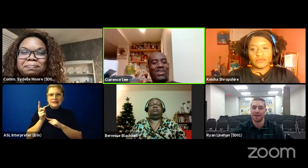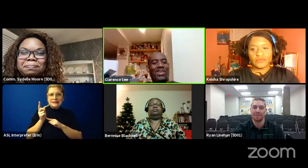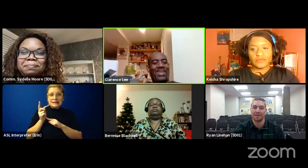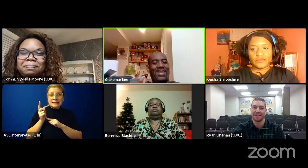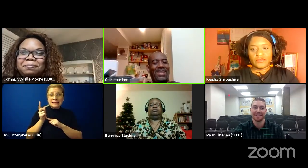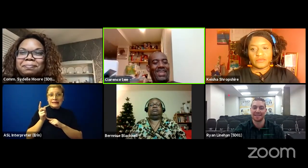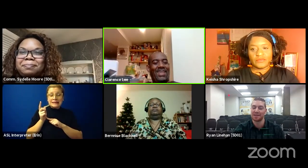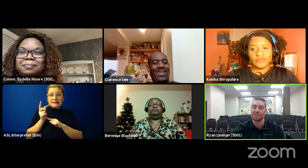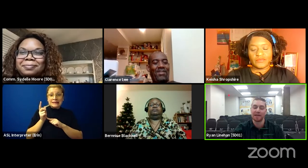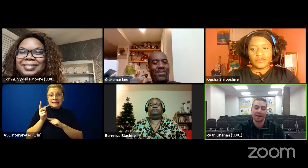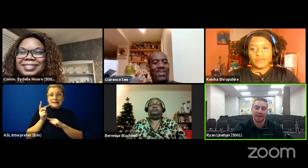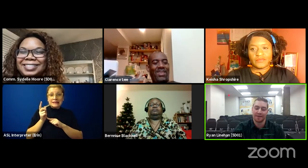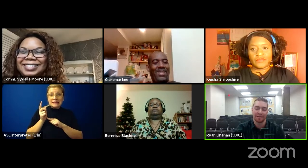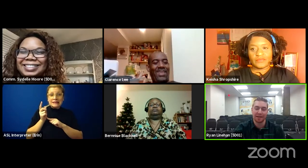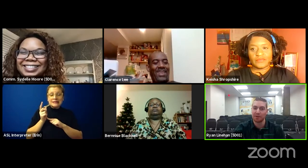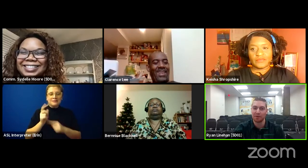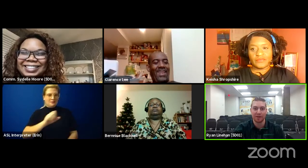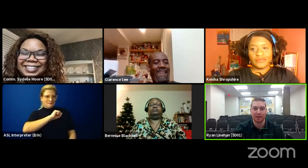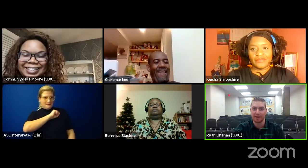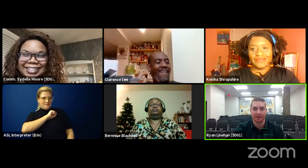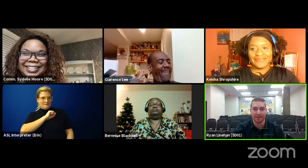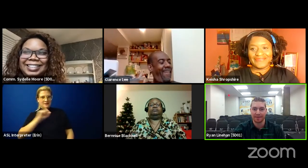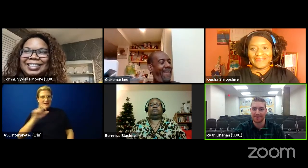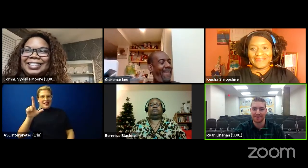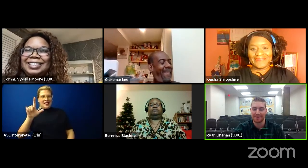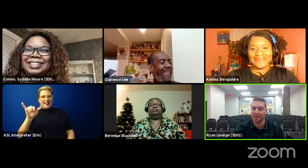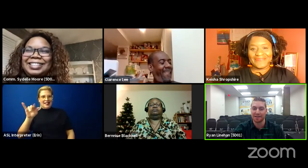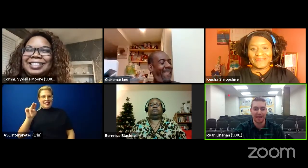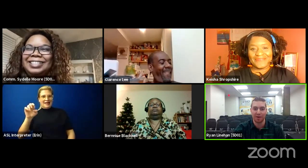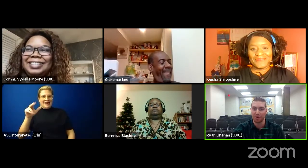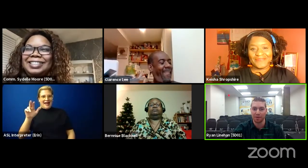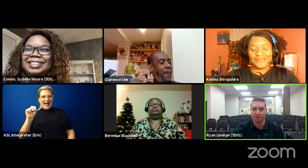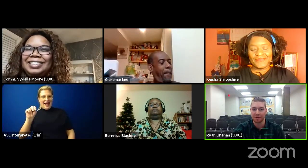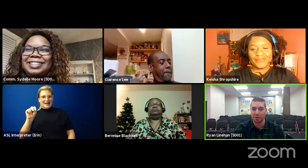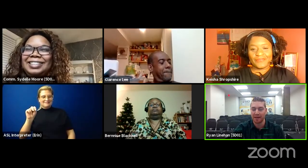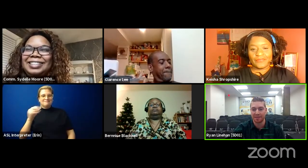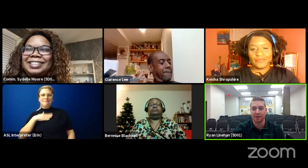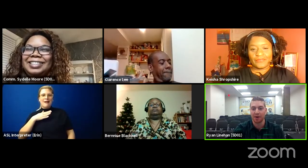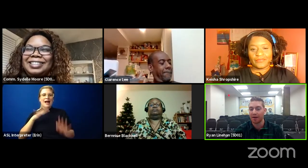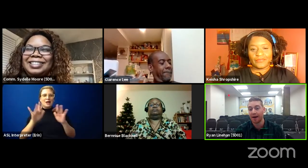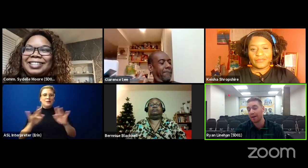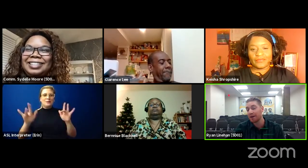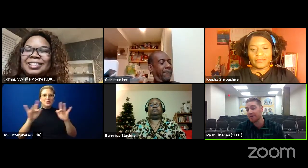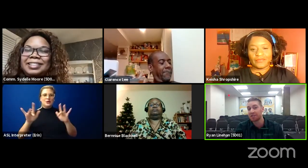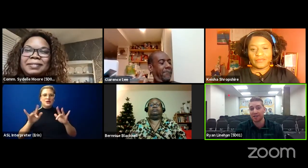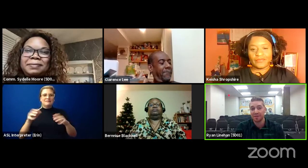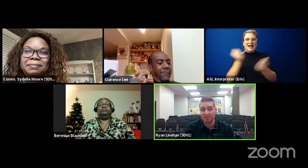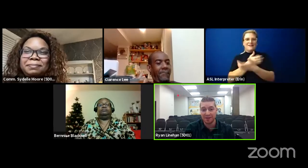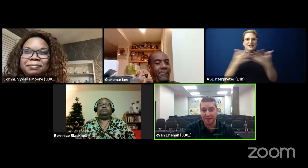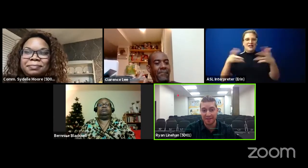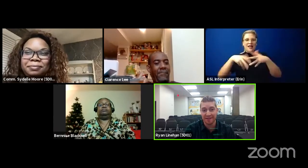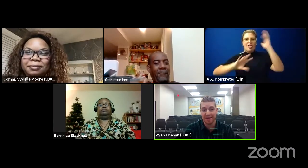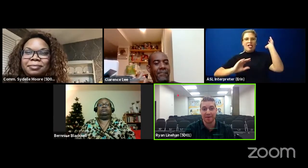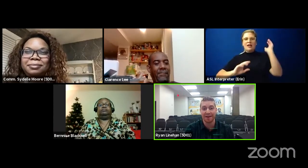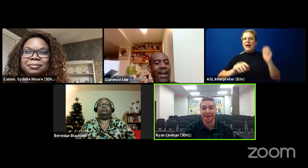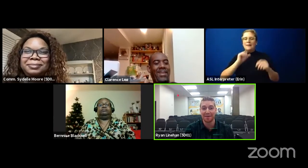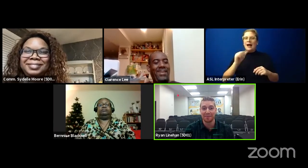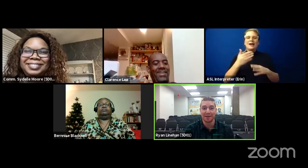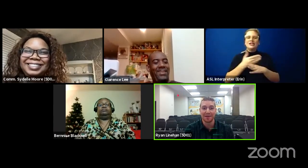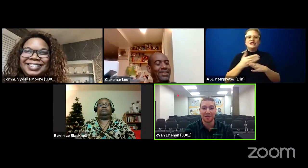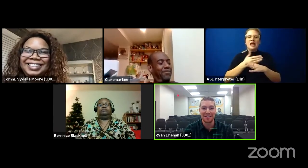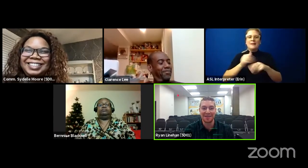So Commissioner. That's on me. My computer kind of caused that whole mess. So I'm not going to share my screen this